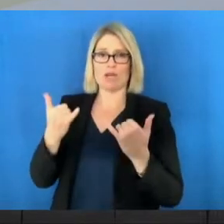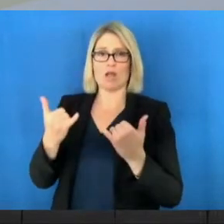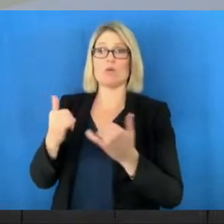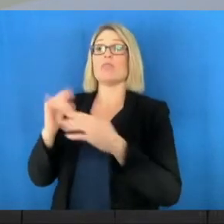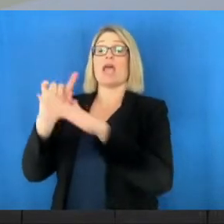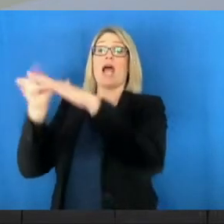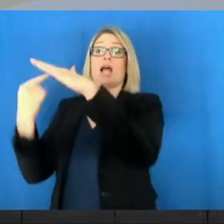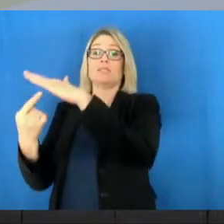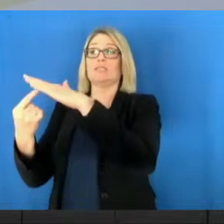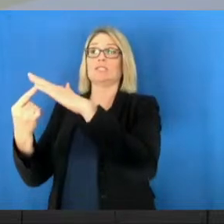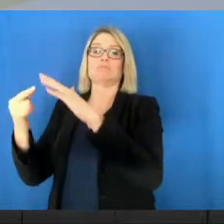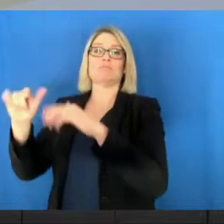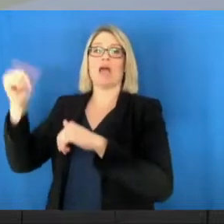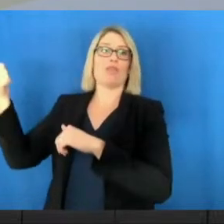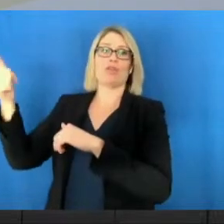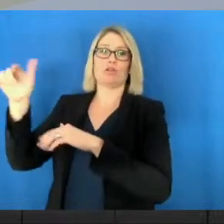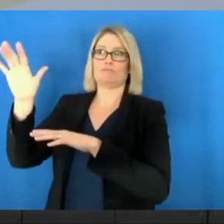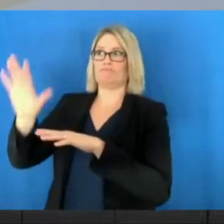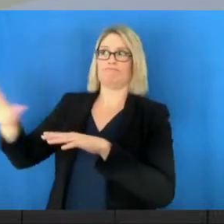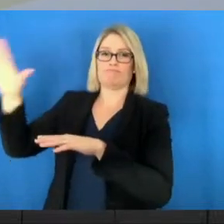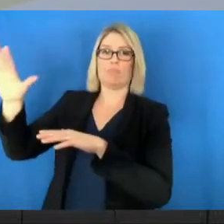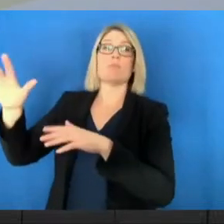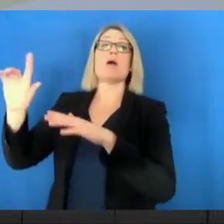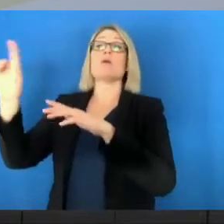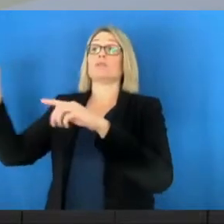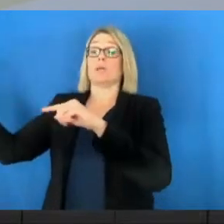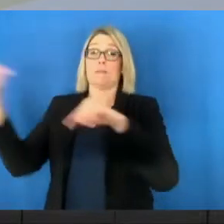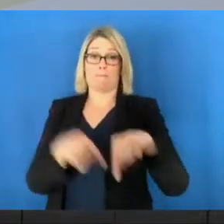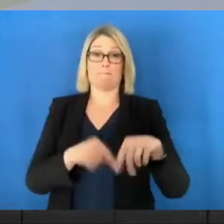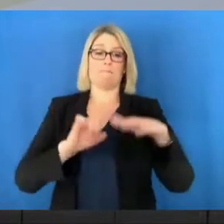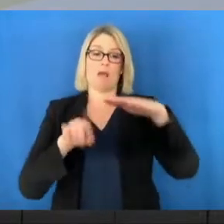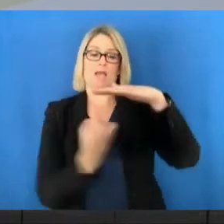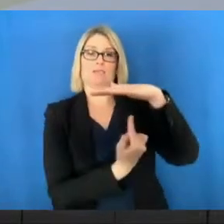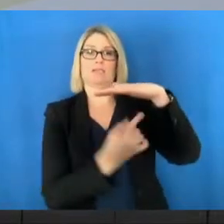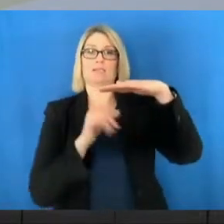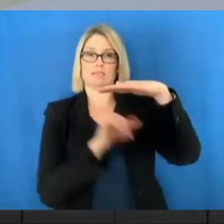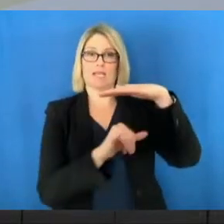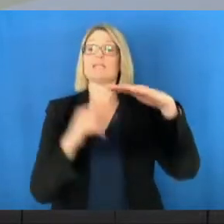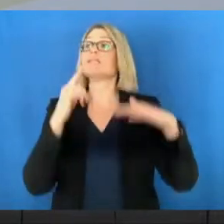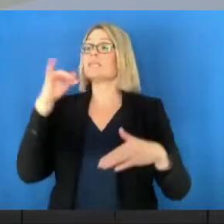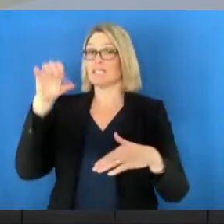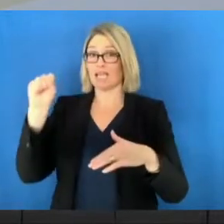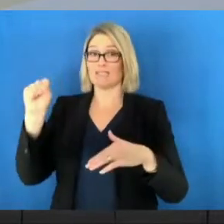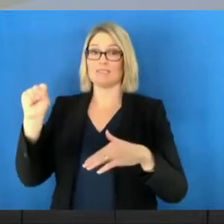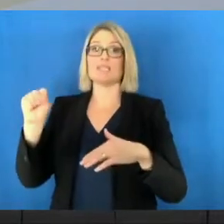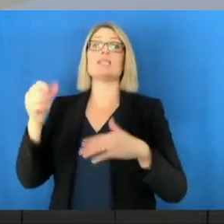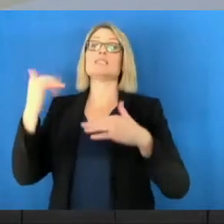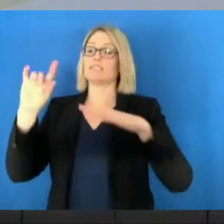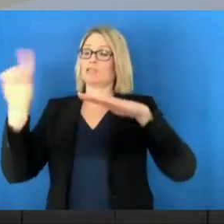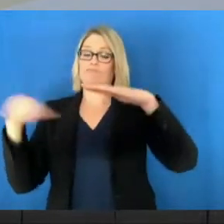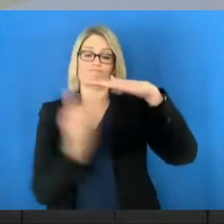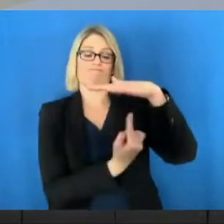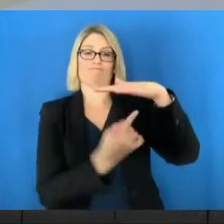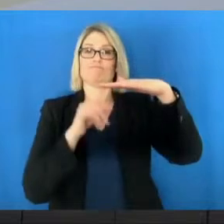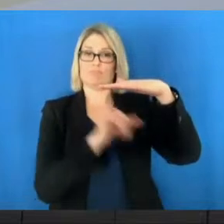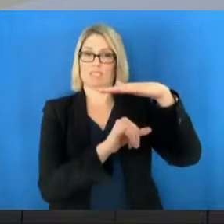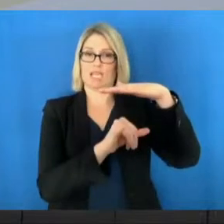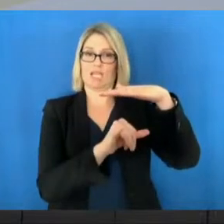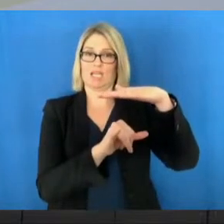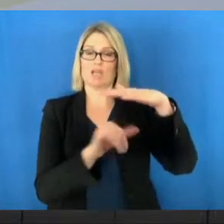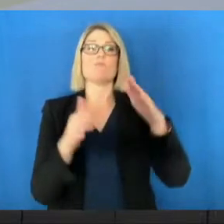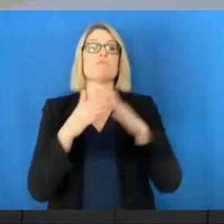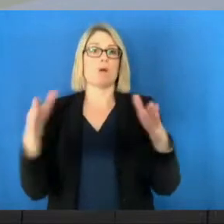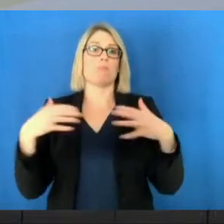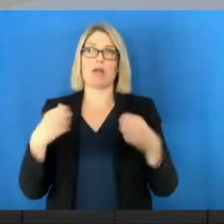14-day isolation. Would they have to isolate when they come back here? And the answer is yes. They'll isolate according to our public